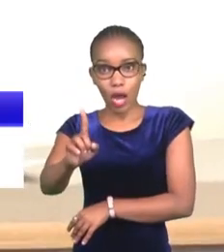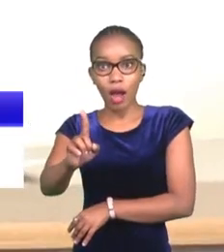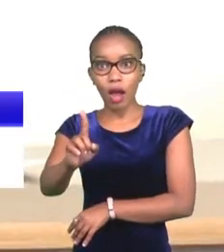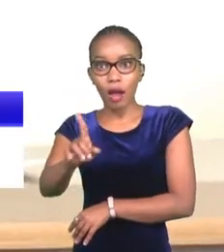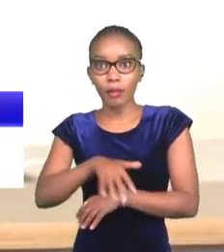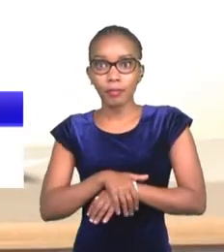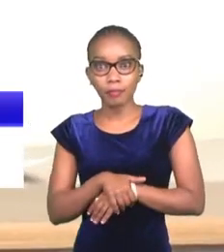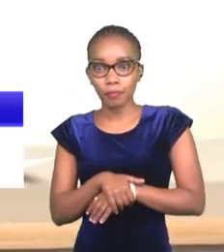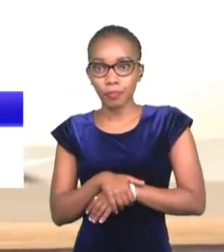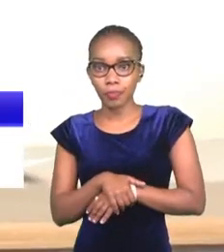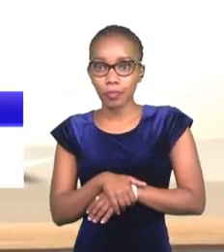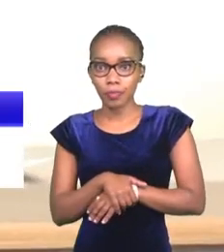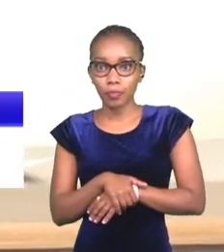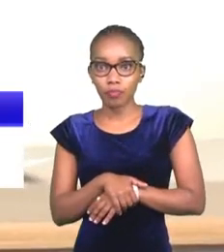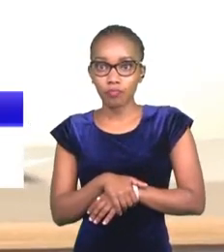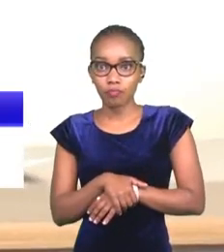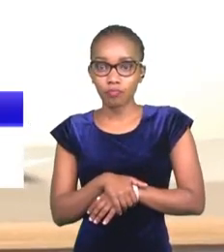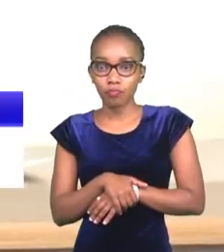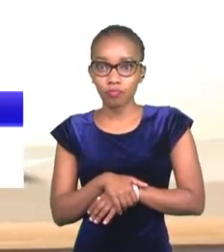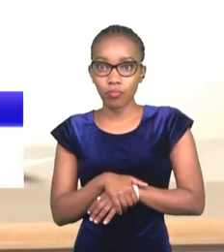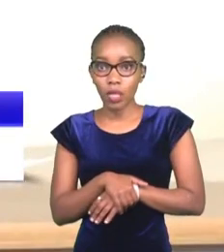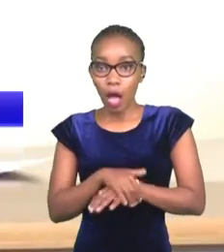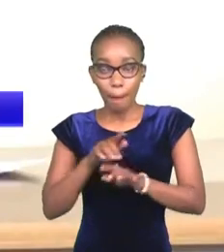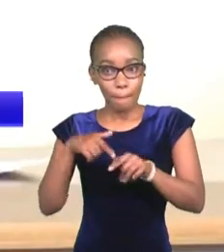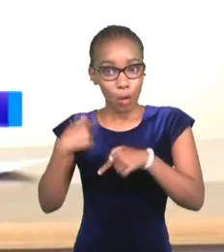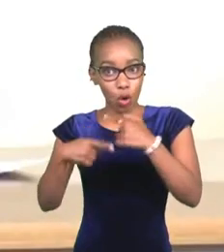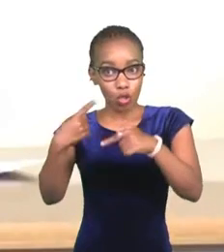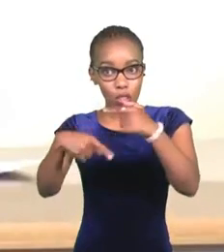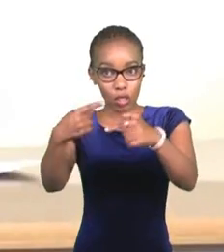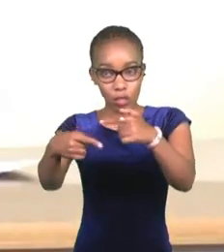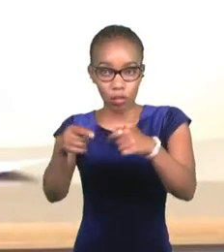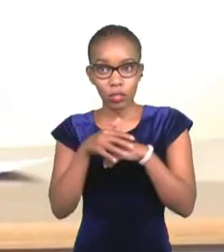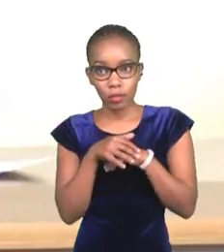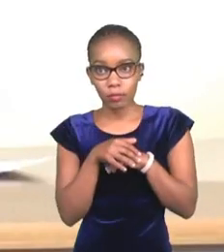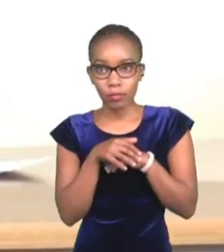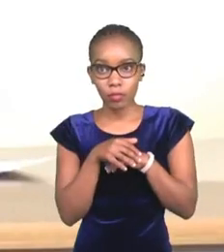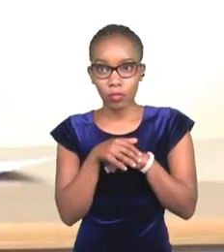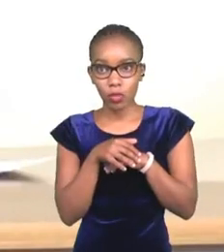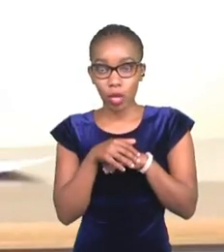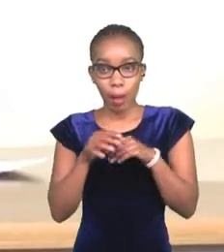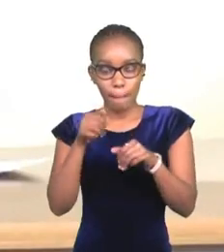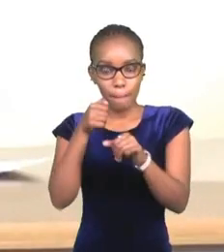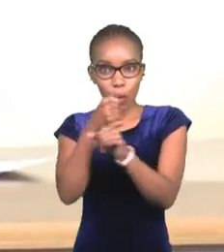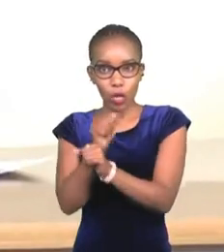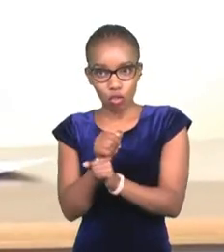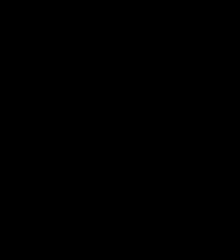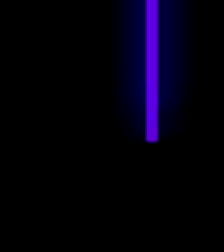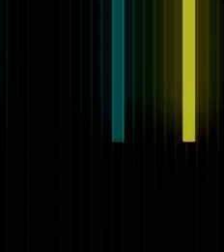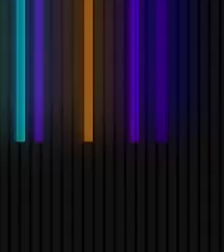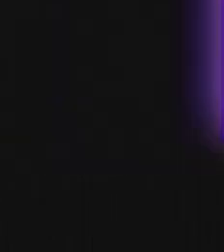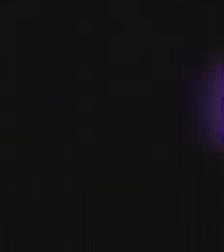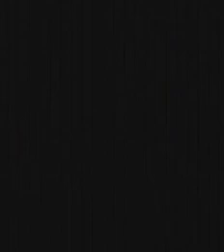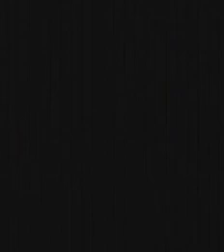exhibit forthwith. The proceedings of production will be limited to production of the exhibit only.